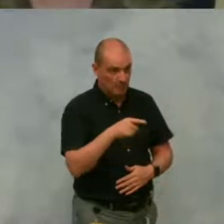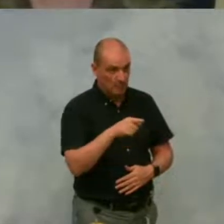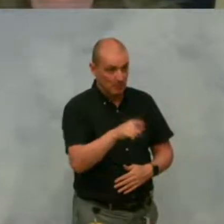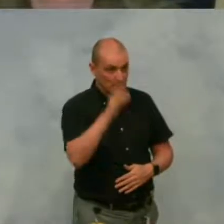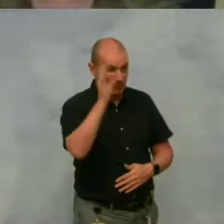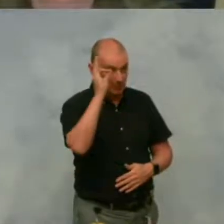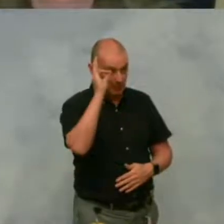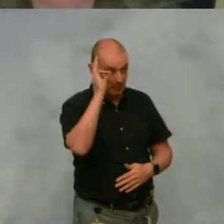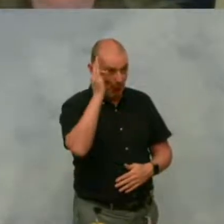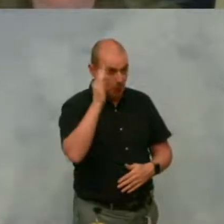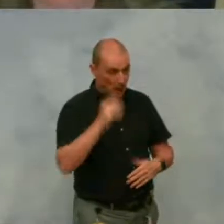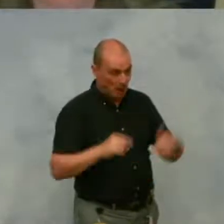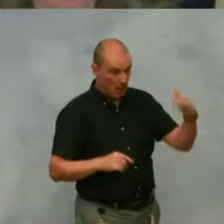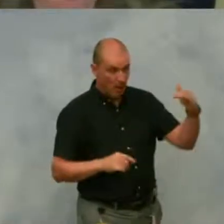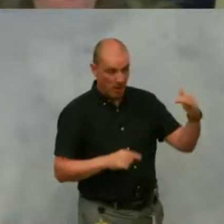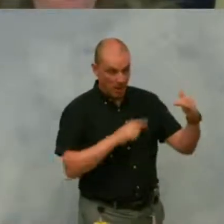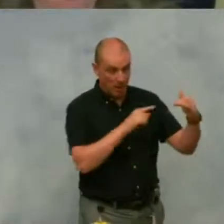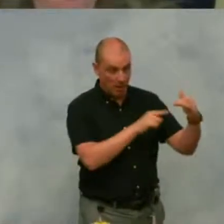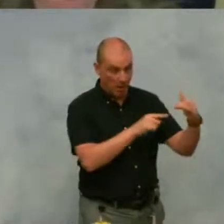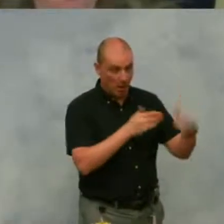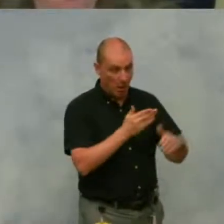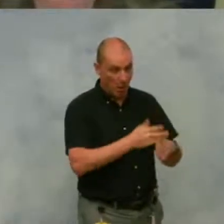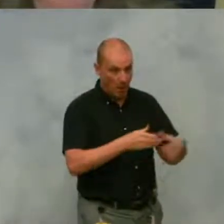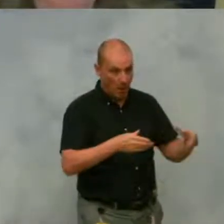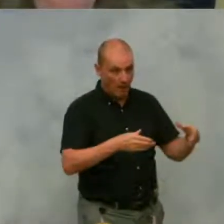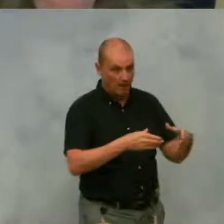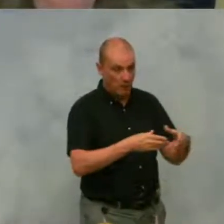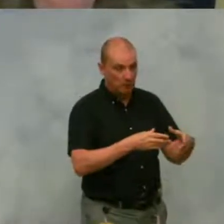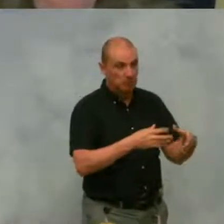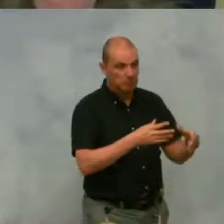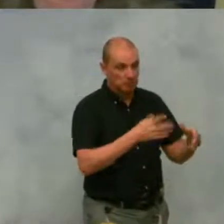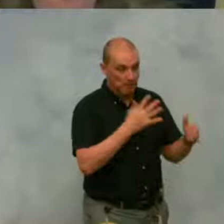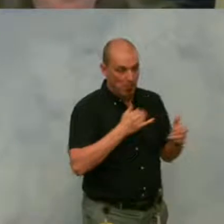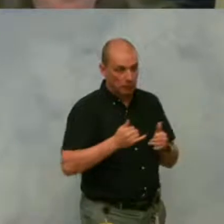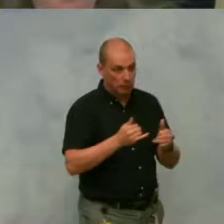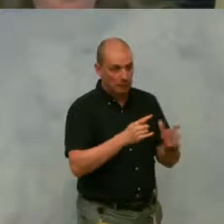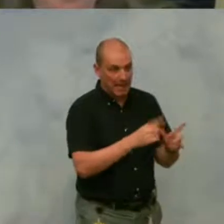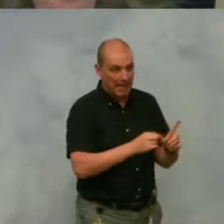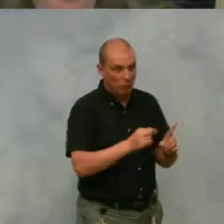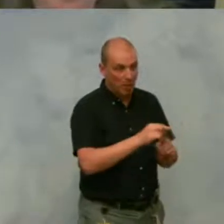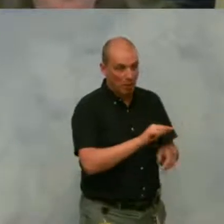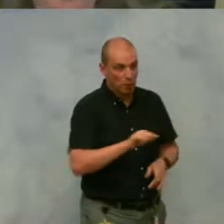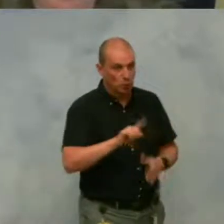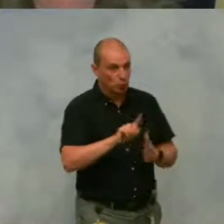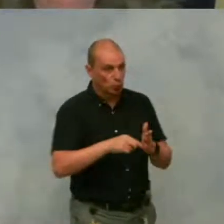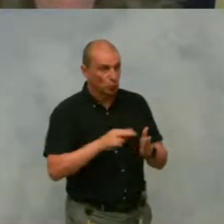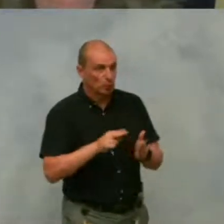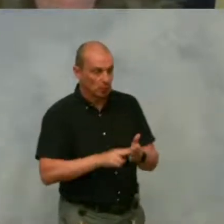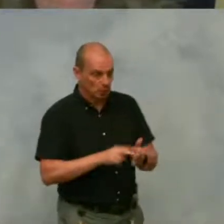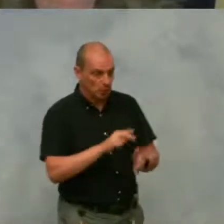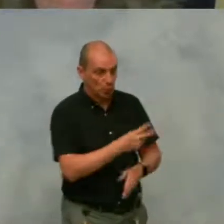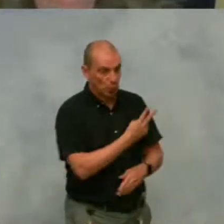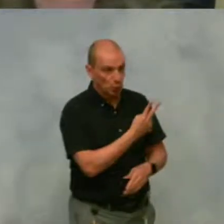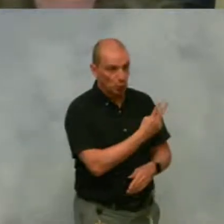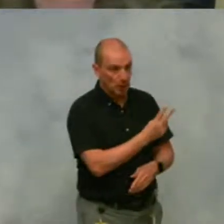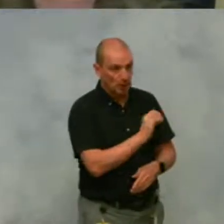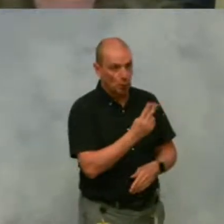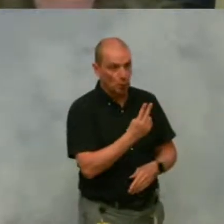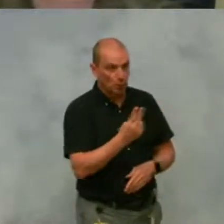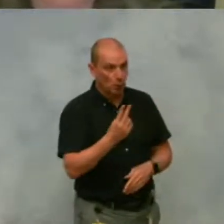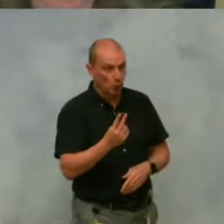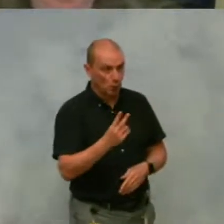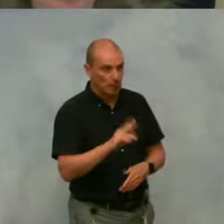Workforce Monitoring, April to June 2022, pages 47 to 68. Back to you,